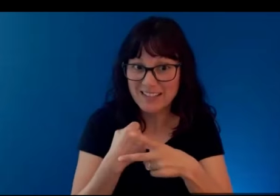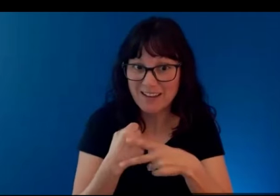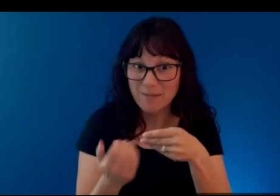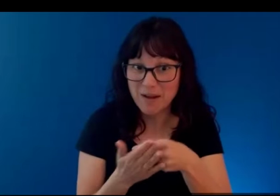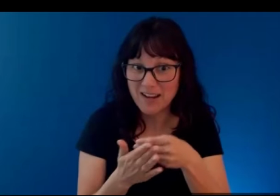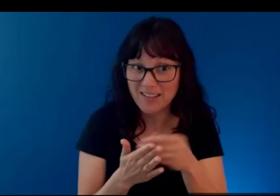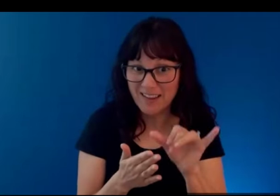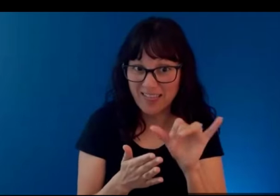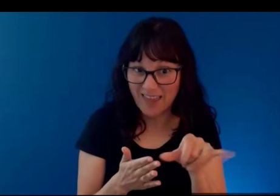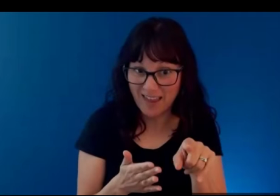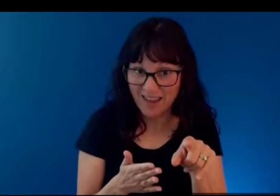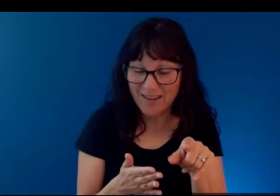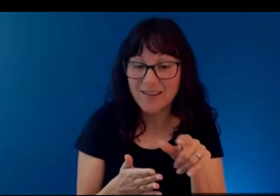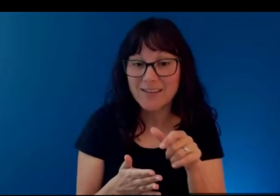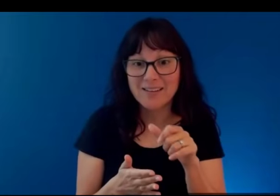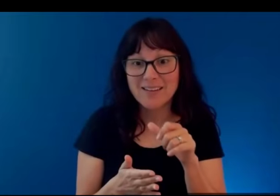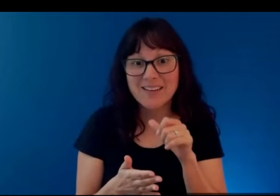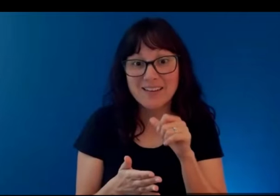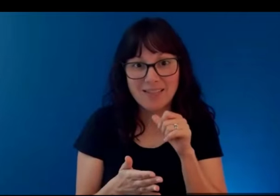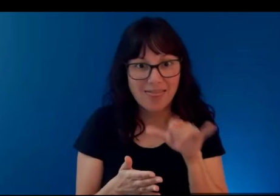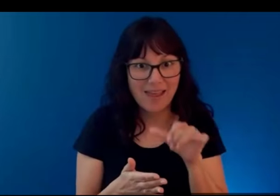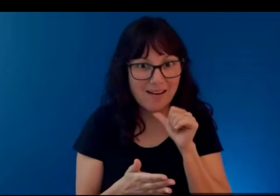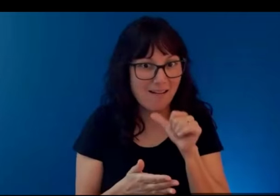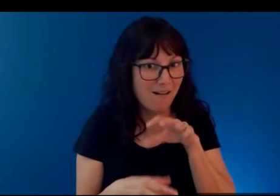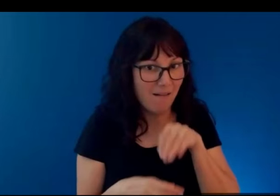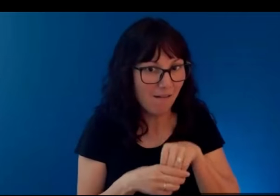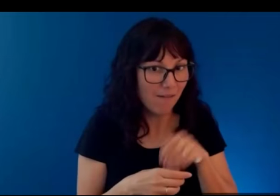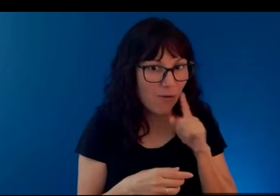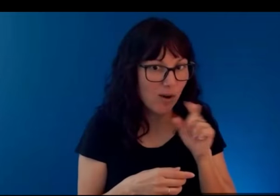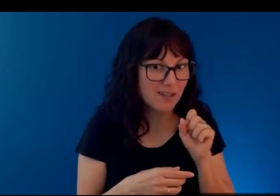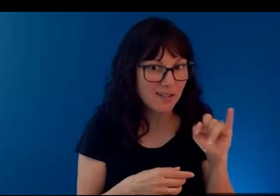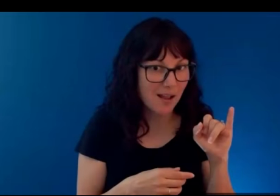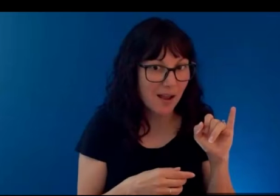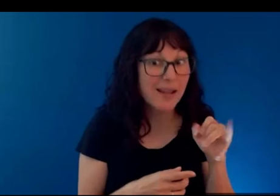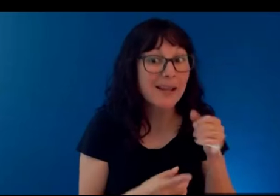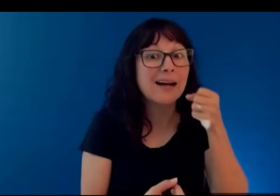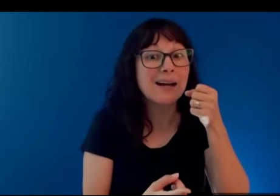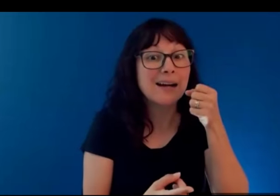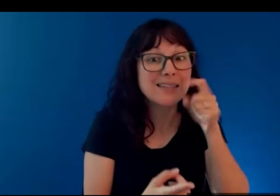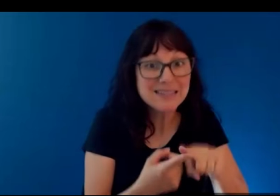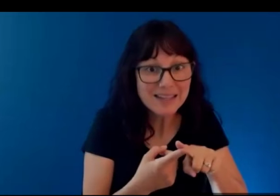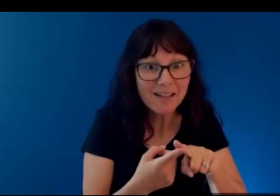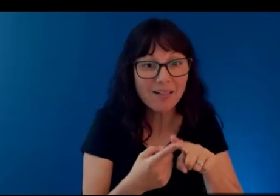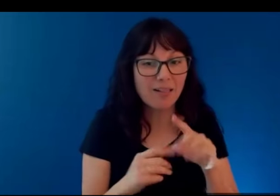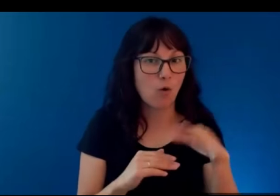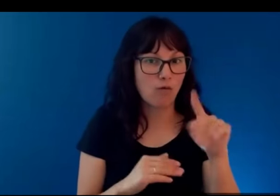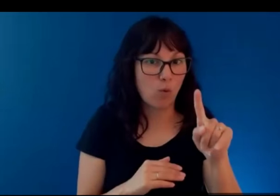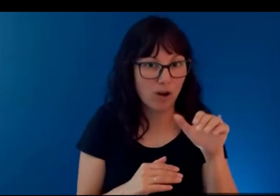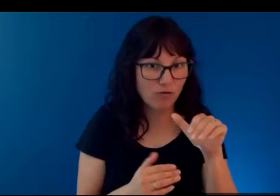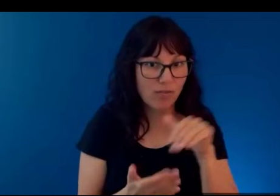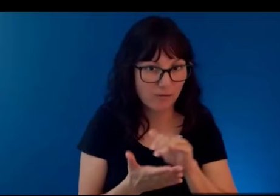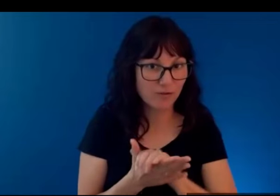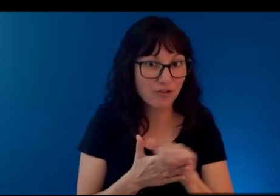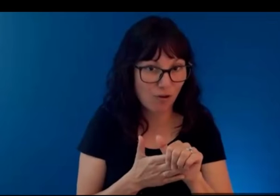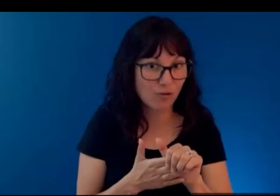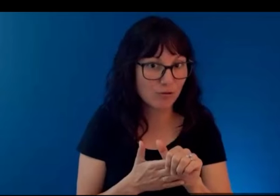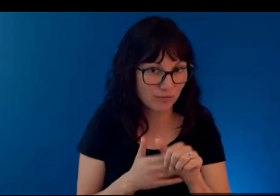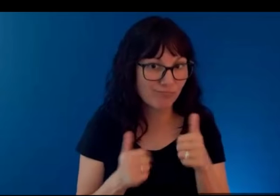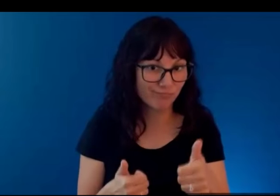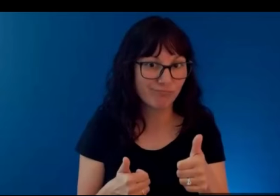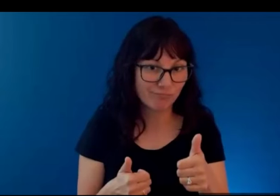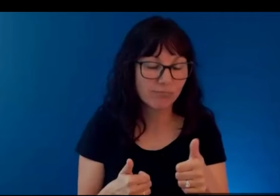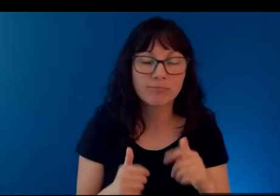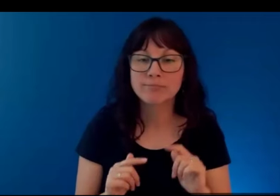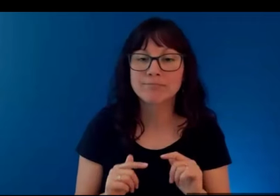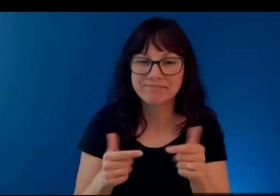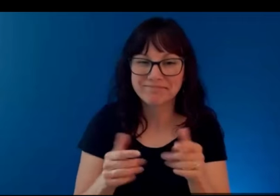money like this and not have it count for SSI until you go over $100,000. When